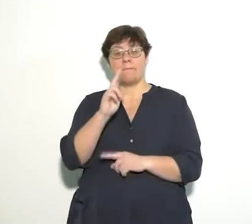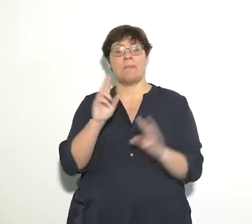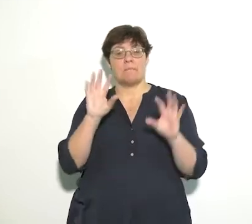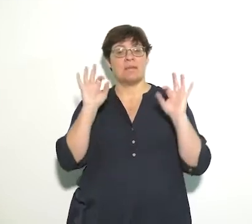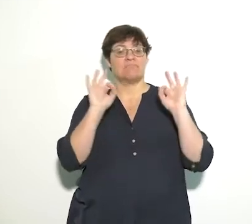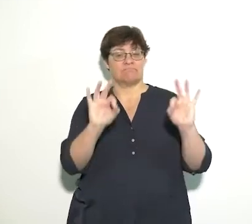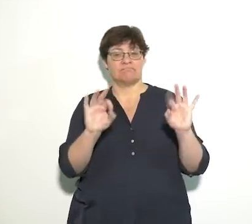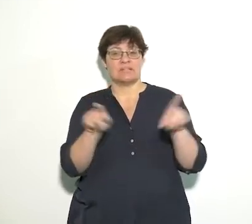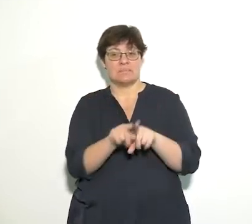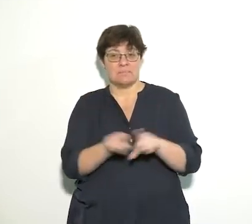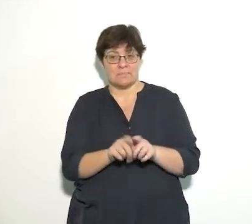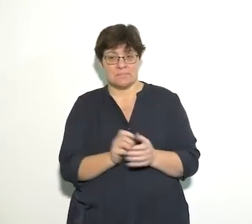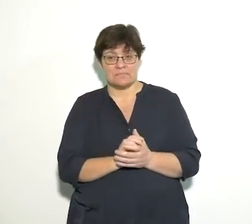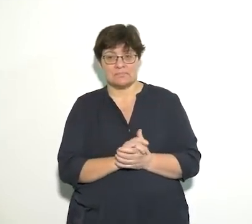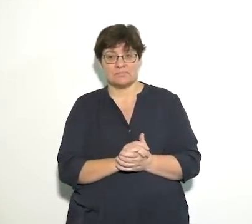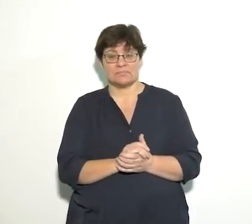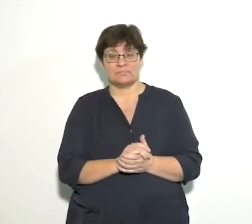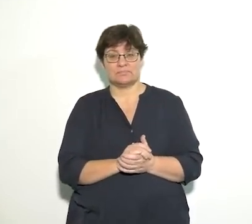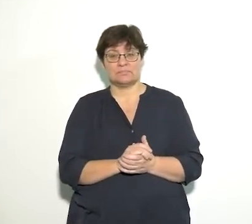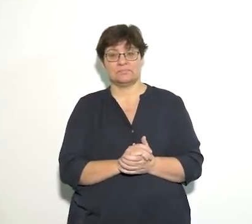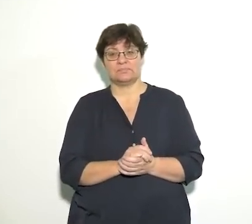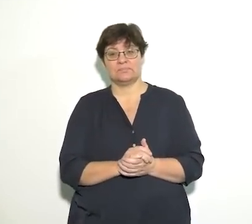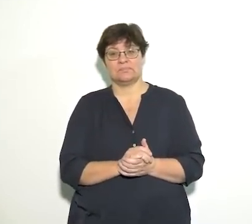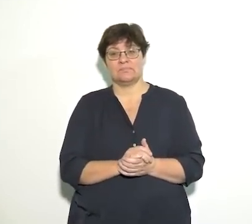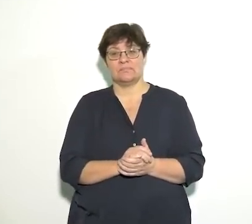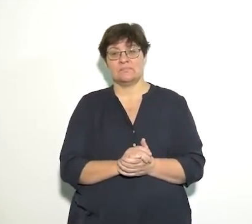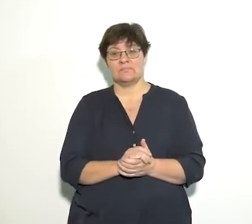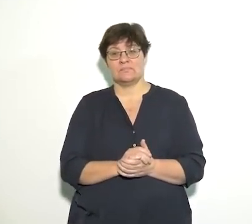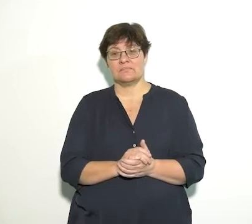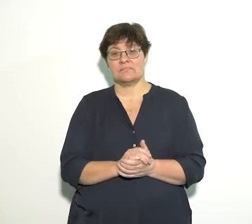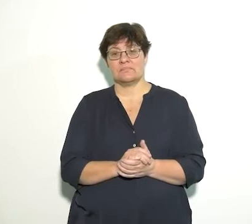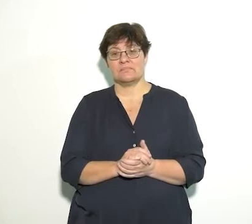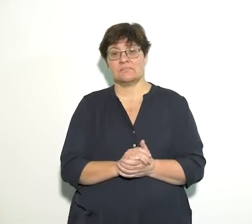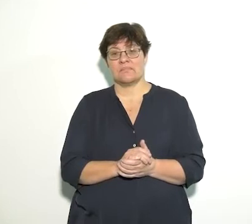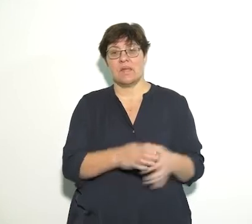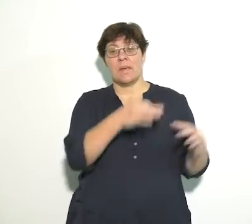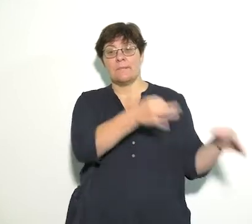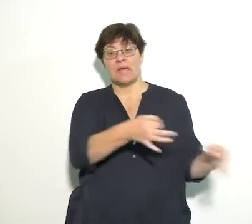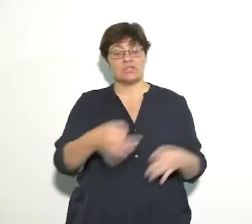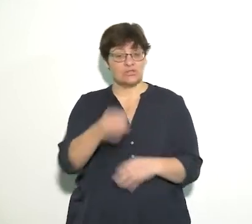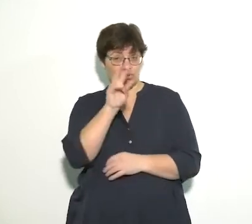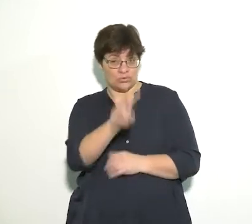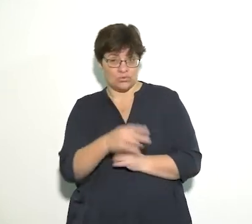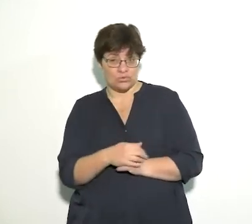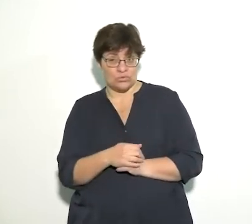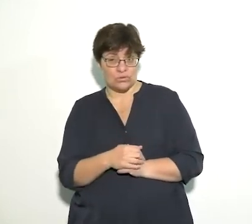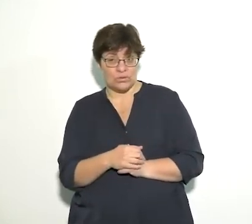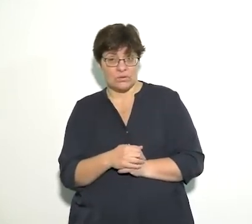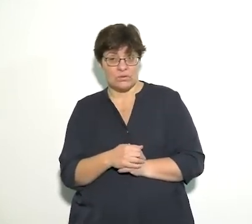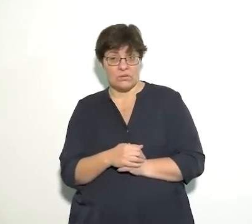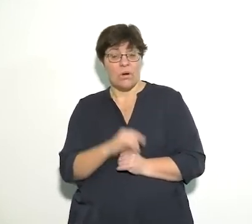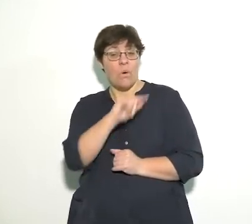So there you can see it. I've drawn a line. Now you will cut them out. And I'm doing it on 2 pages because I